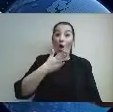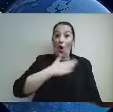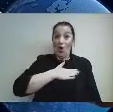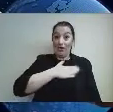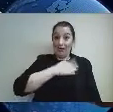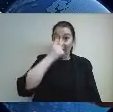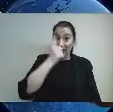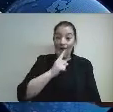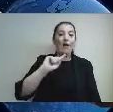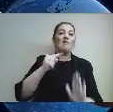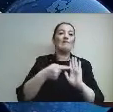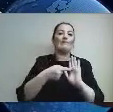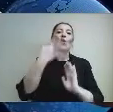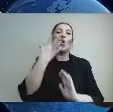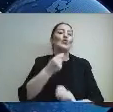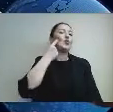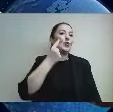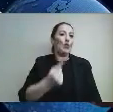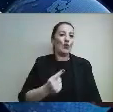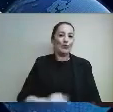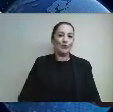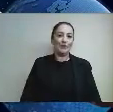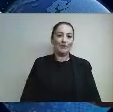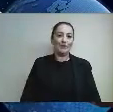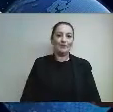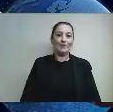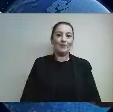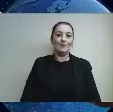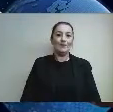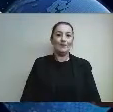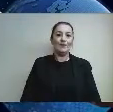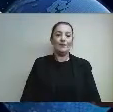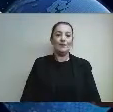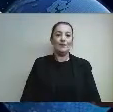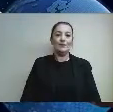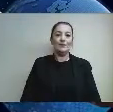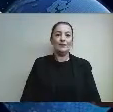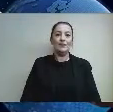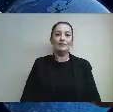We have three social entrepreneurs here.